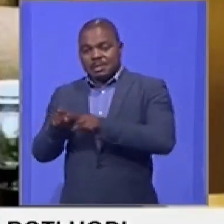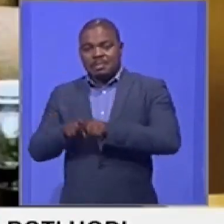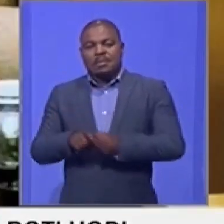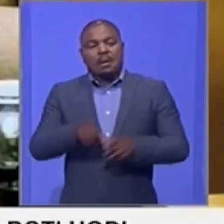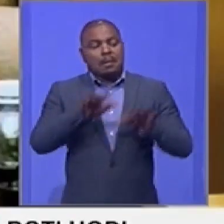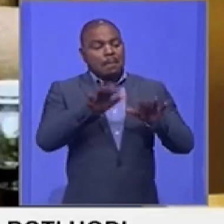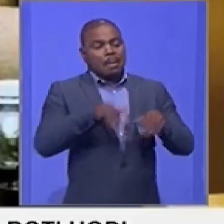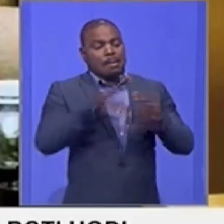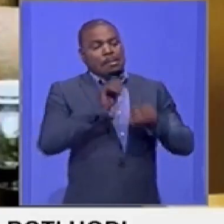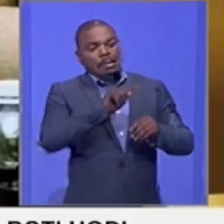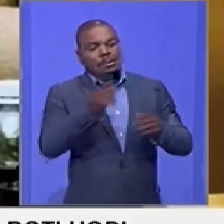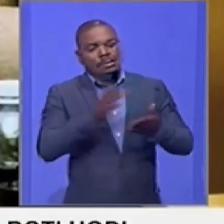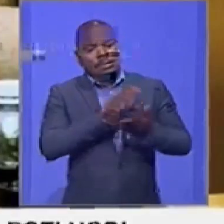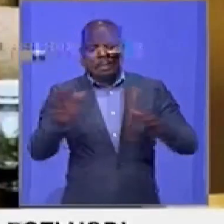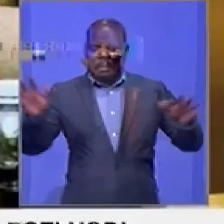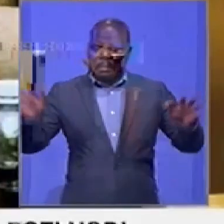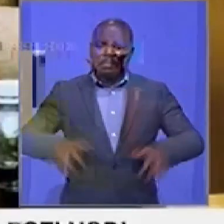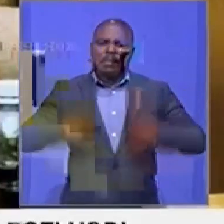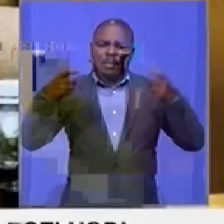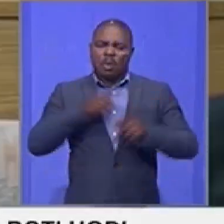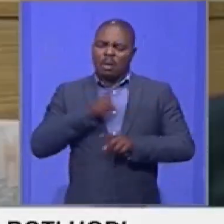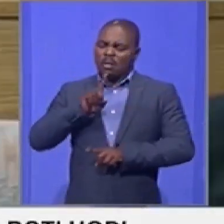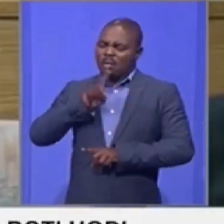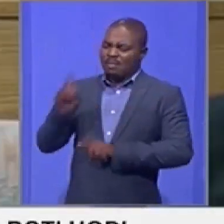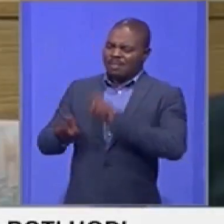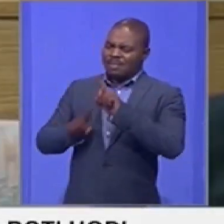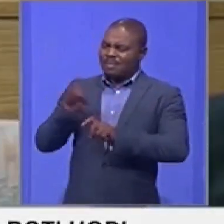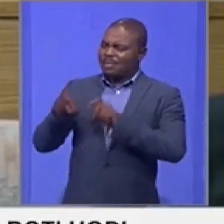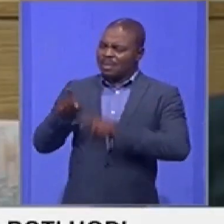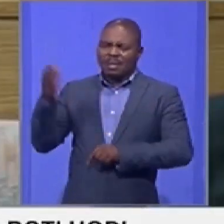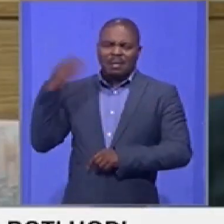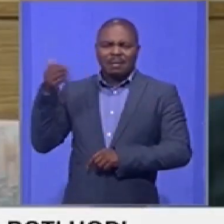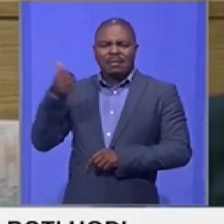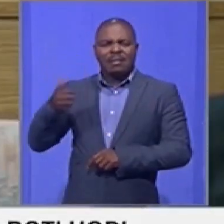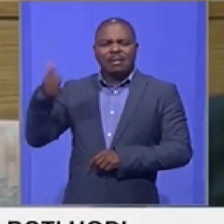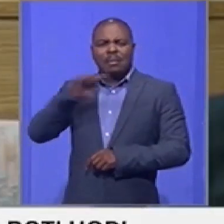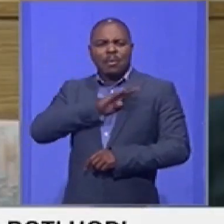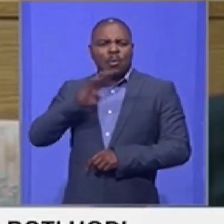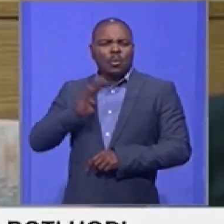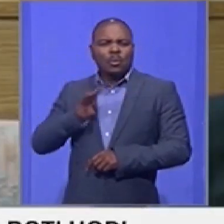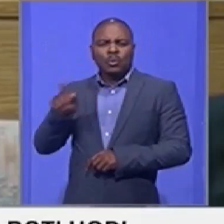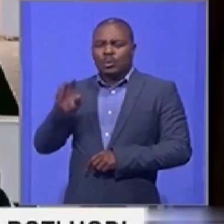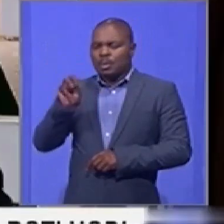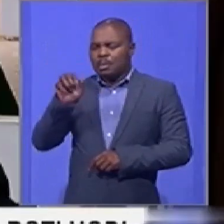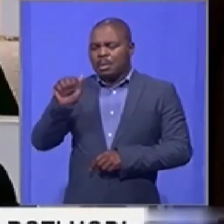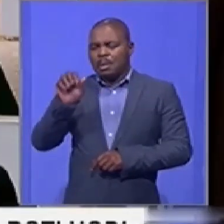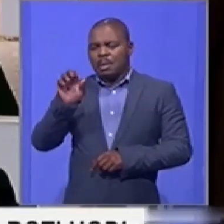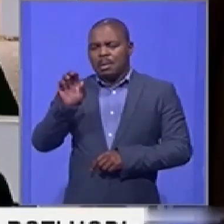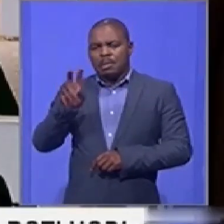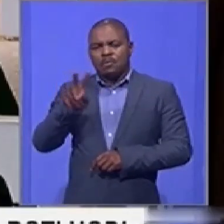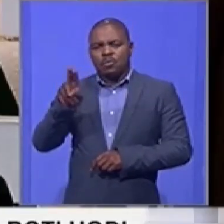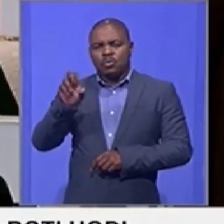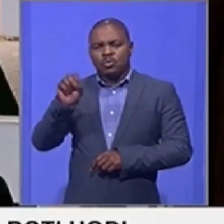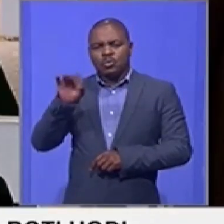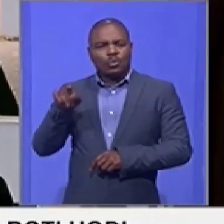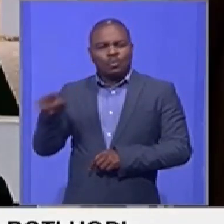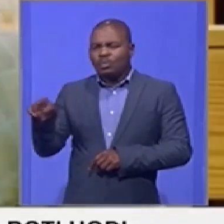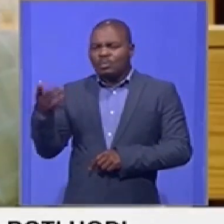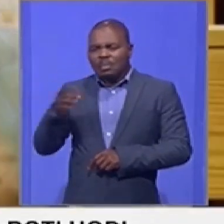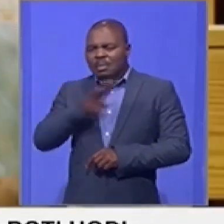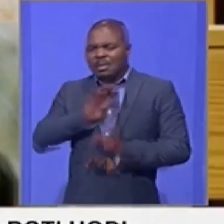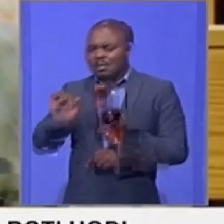ba parlamente bangwe bao ba neng ba botsolotsa ka maitsholo a tokololo ya maloba ya boto Busisiwe Mavuso yo ke dinganganyisana le